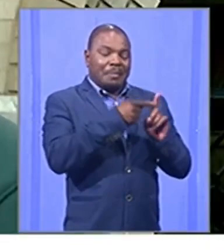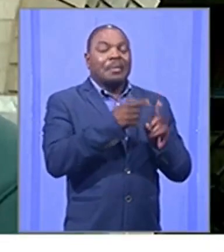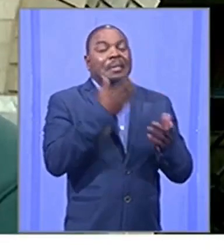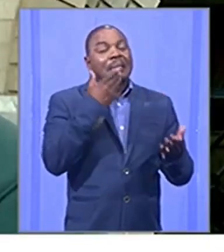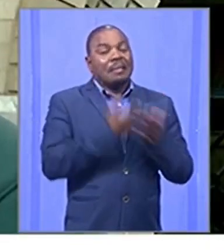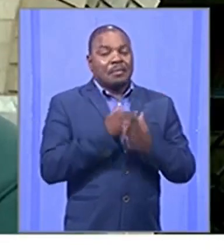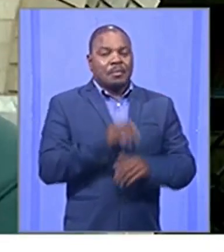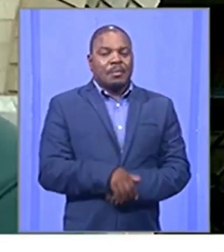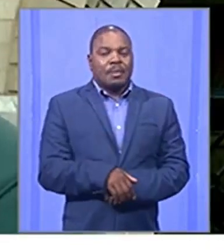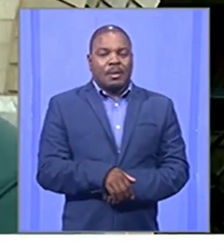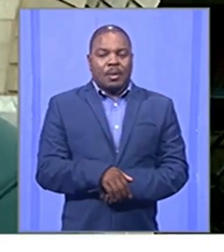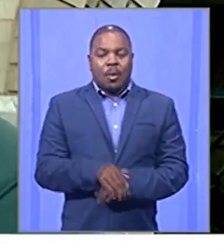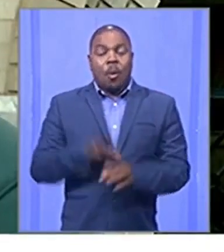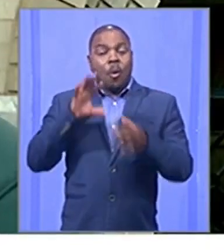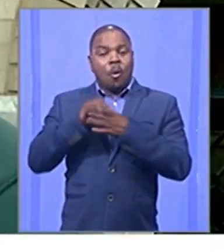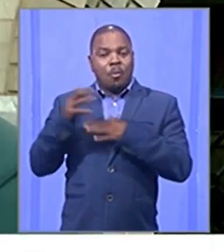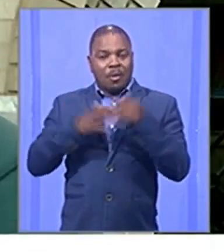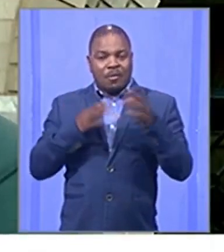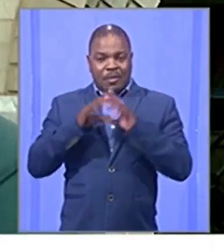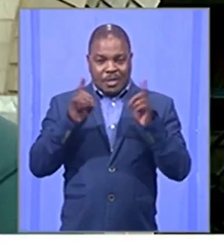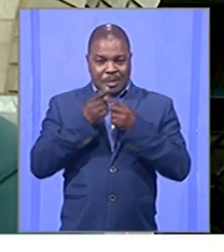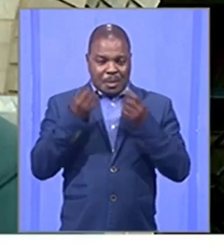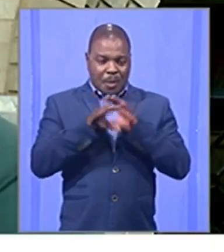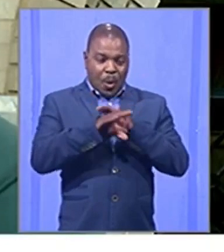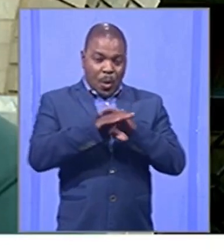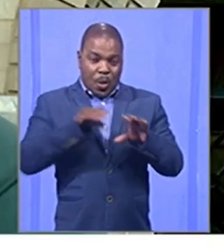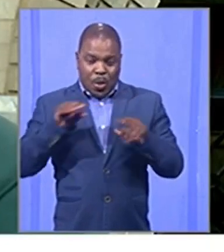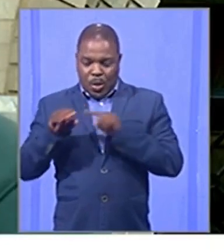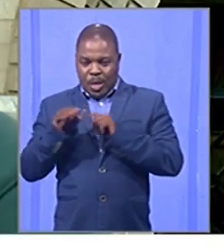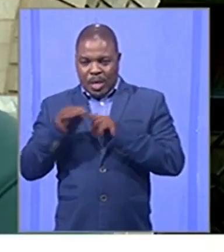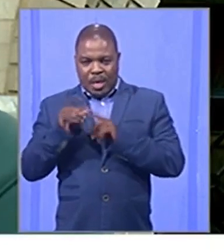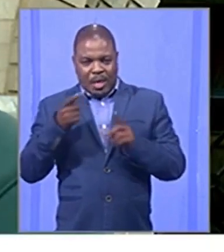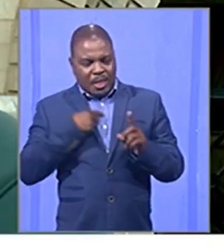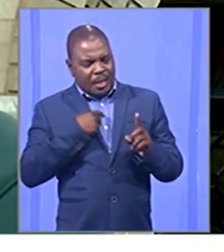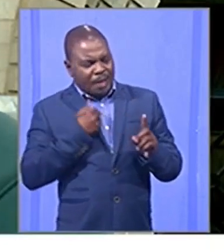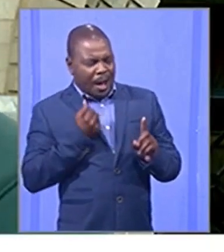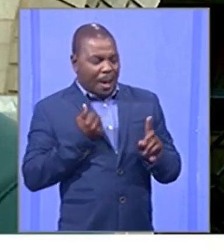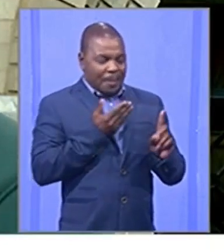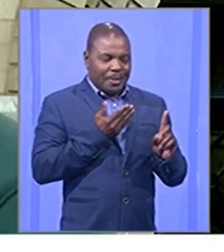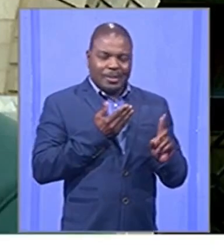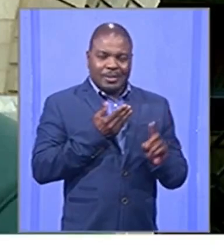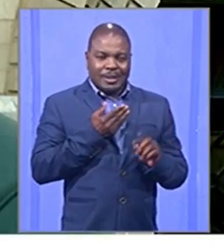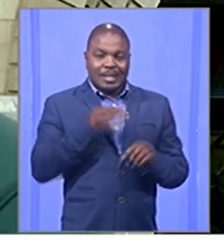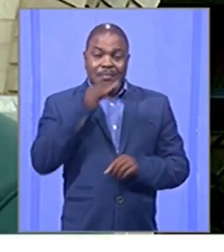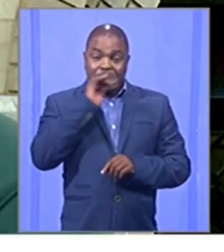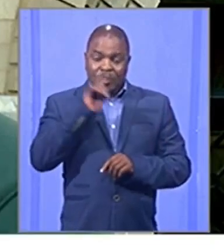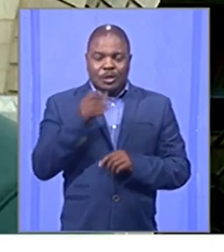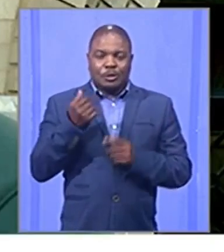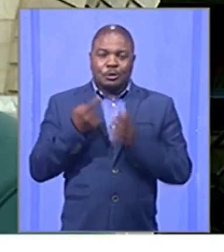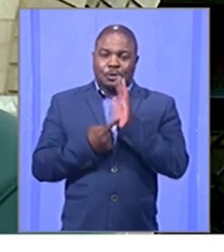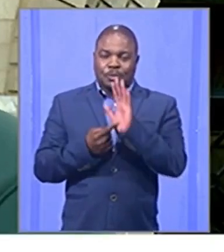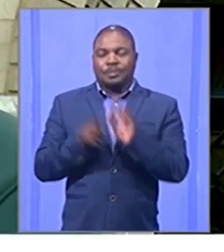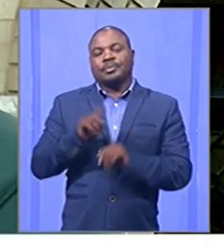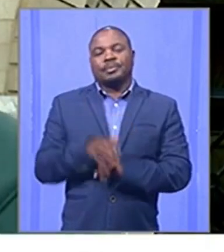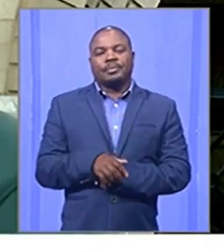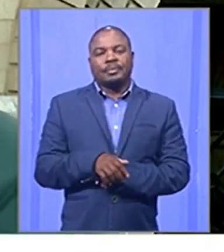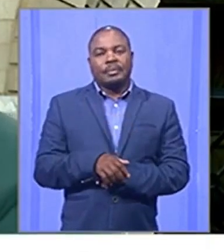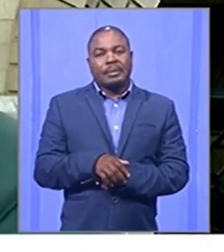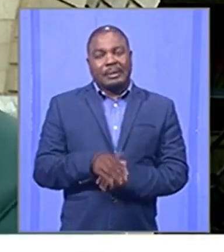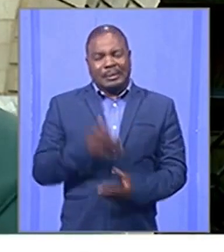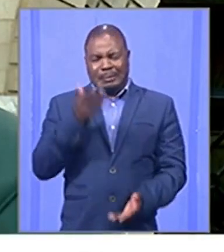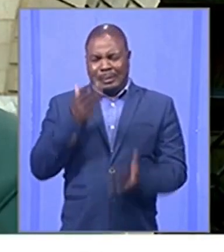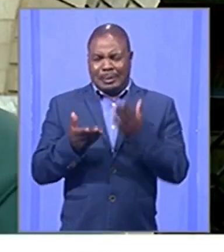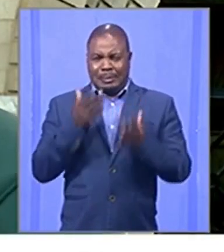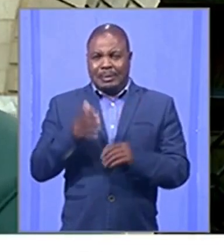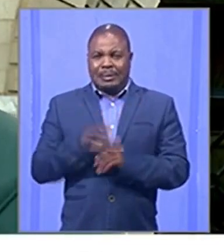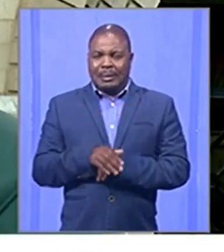of Department of Home Affairs for their cross appeal, it's indicative of the fact that, look, it seems